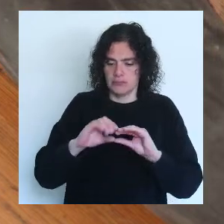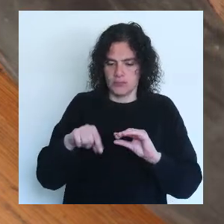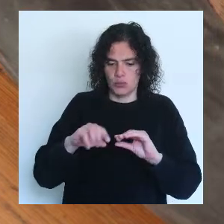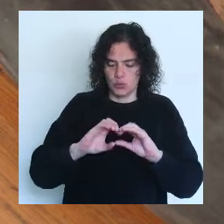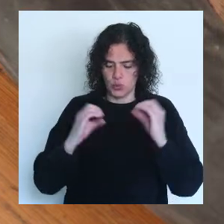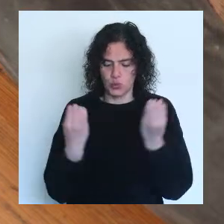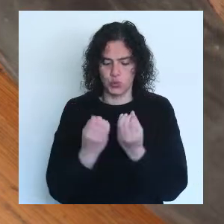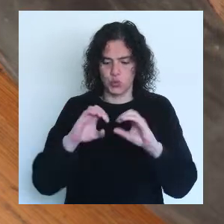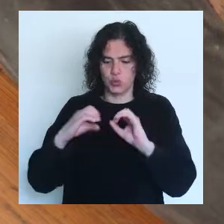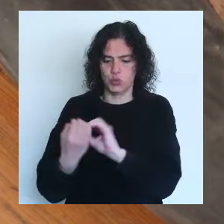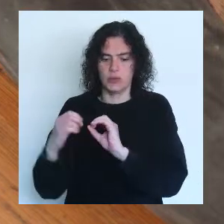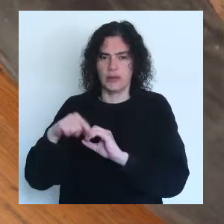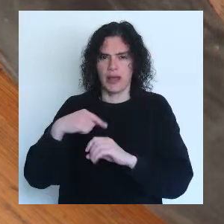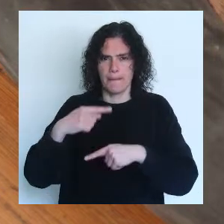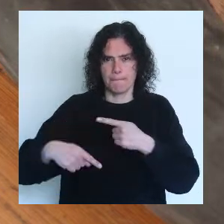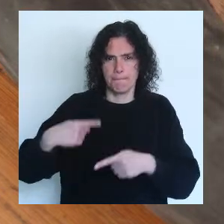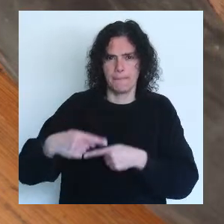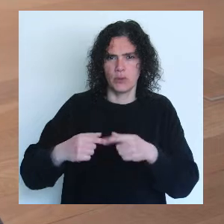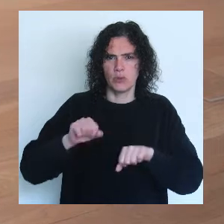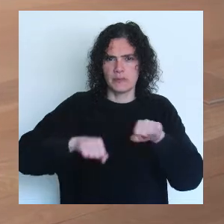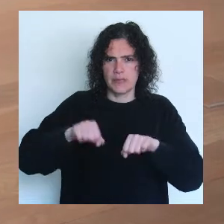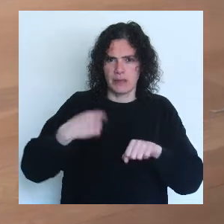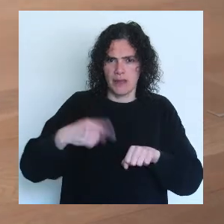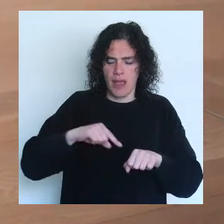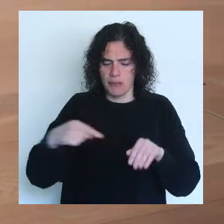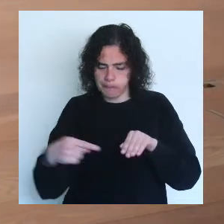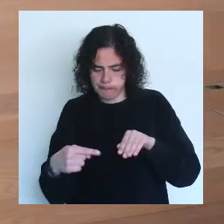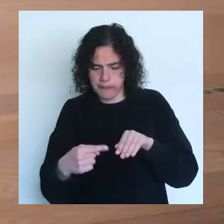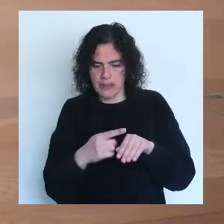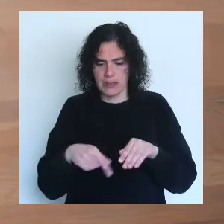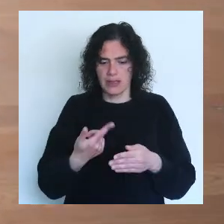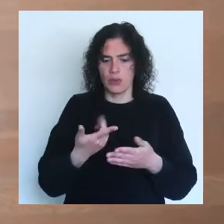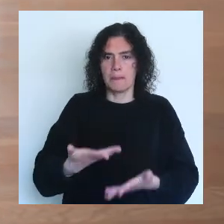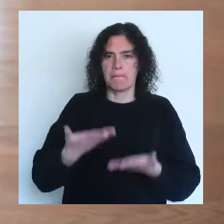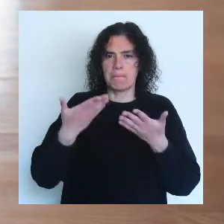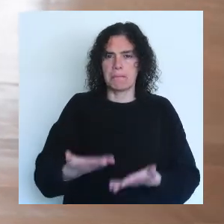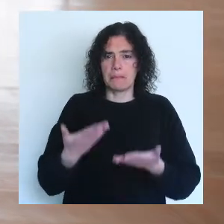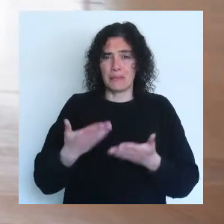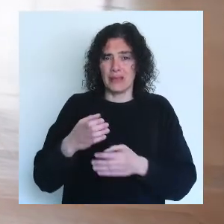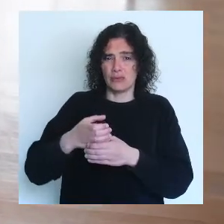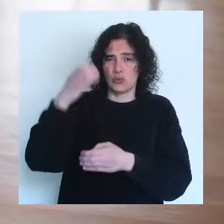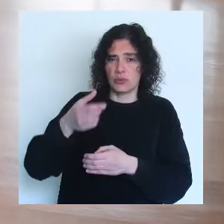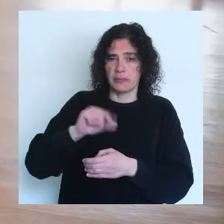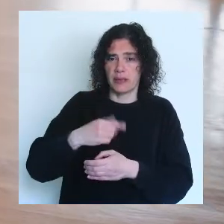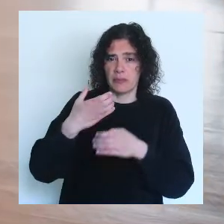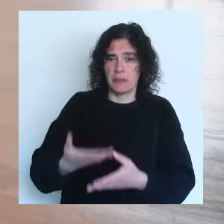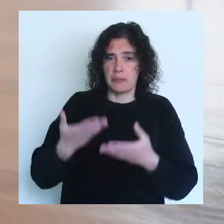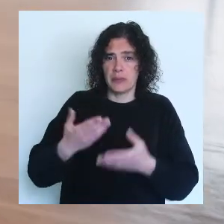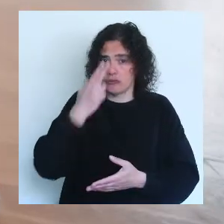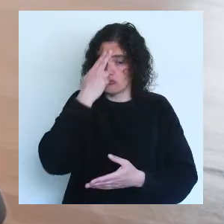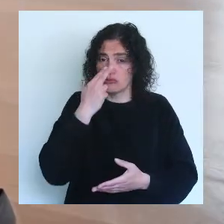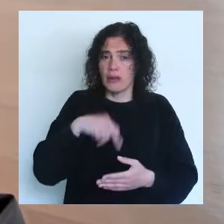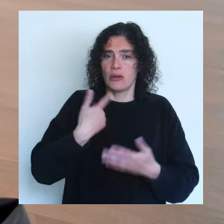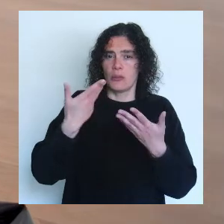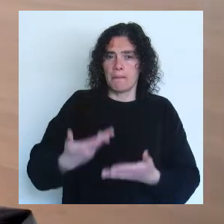have this tube that you find inside tires. So the weight of the column, like the weight of